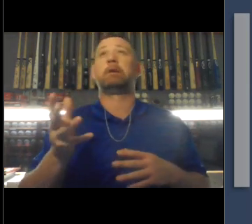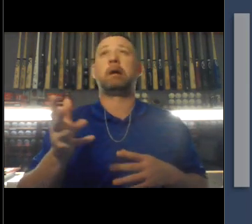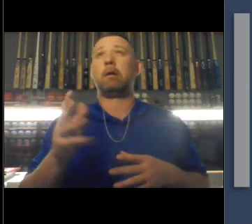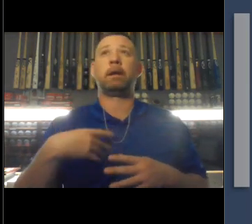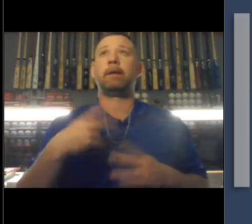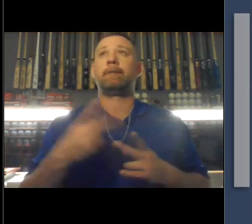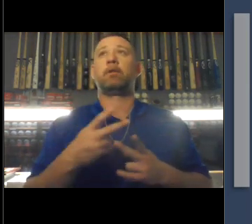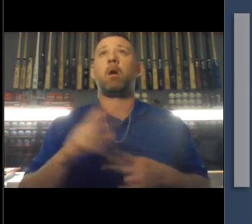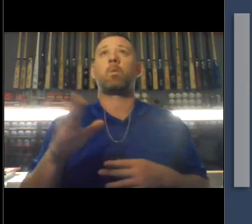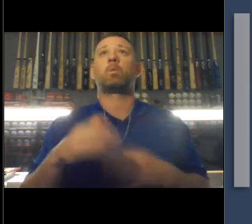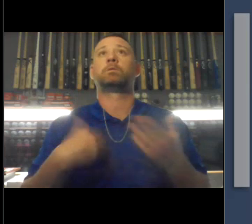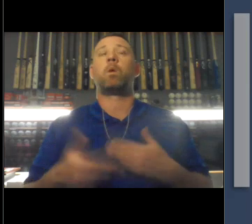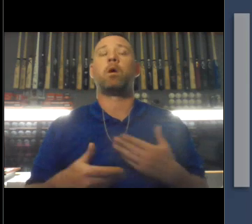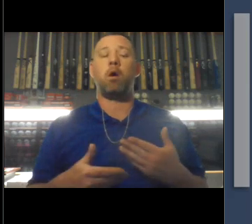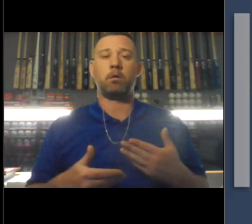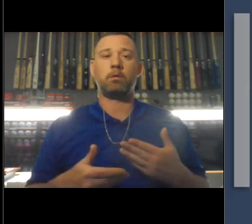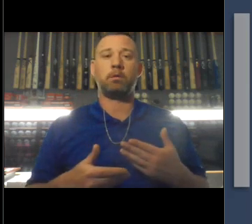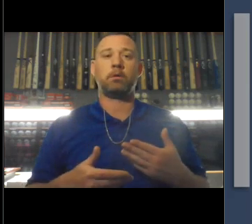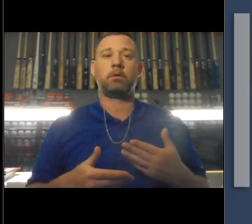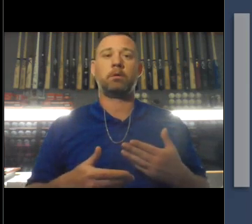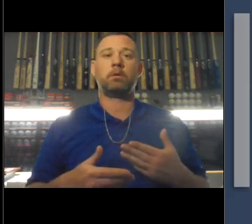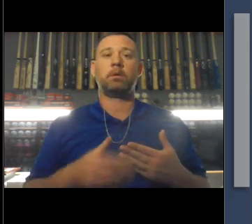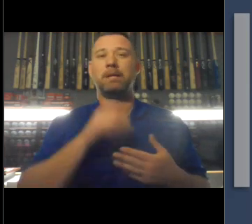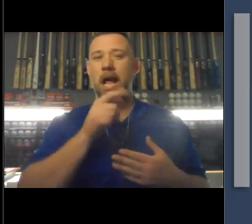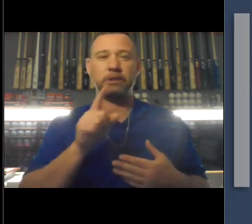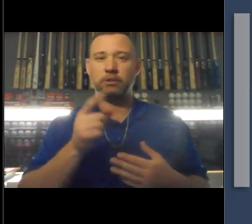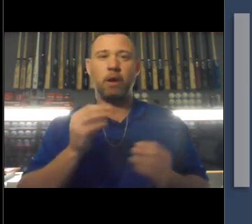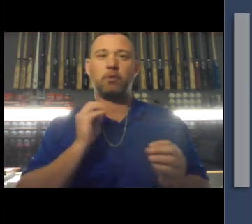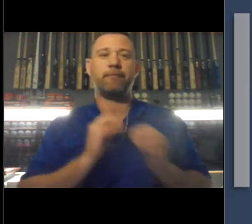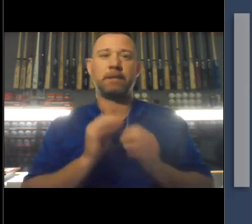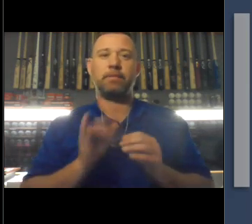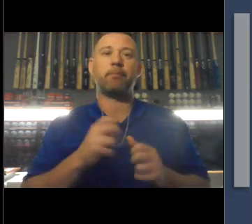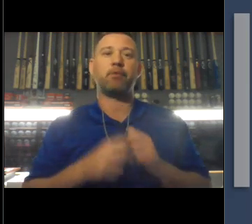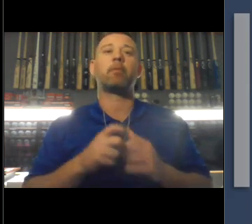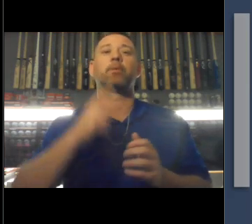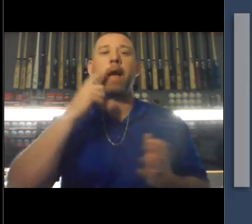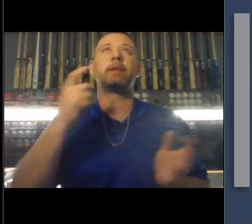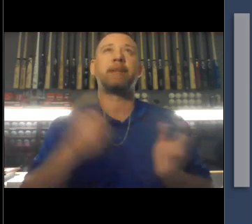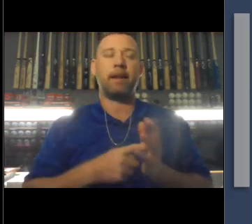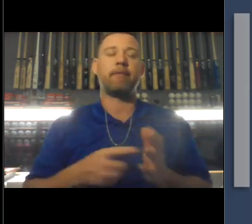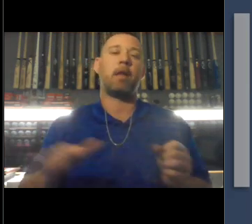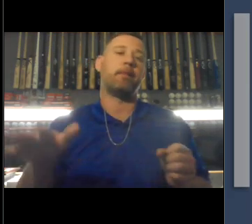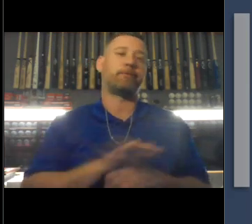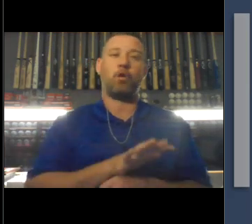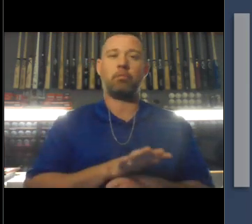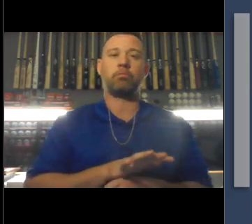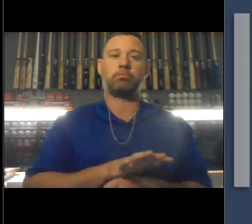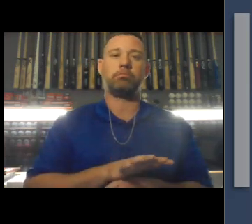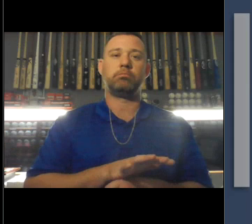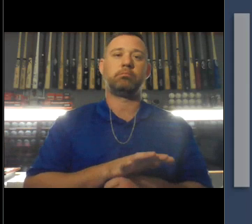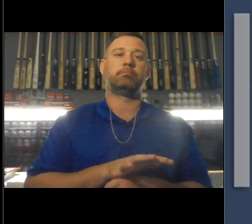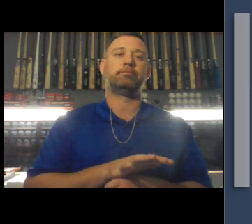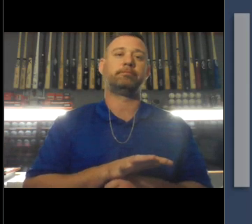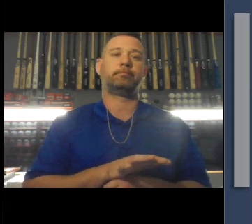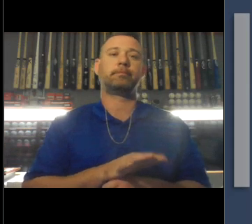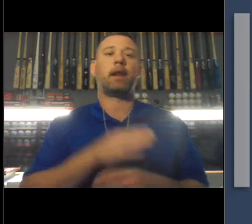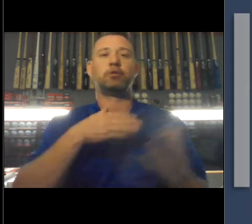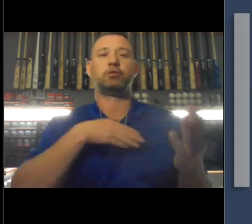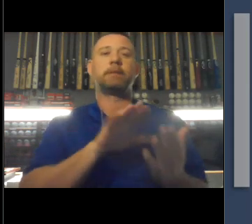on, to not just try to fix that problem, but to identify the full universe of that and address it all head on, as you